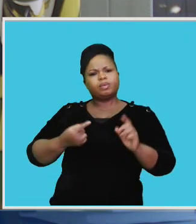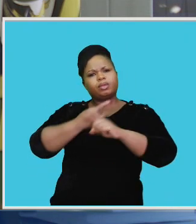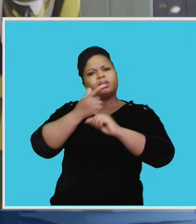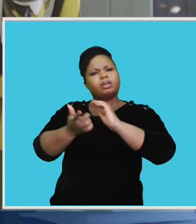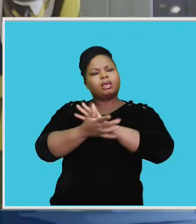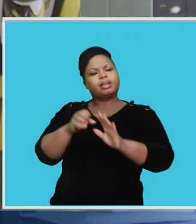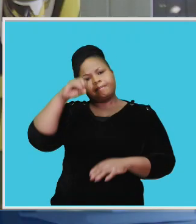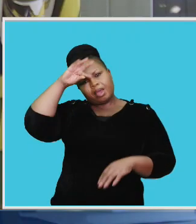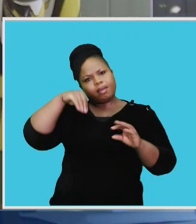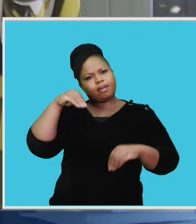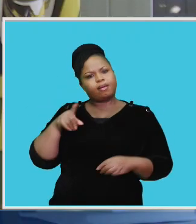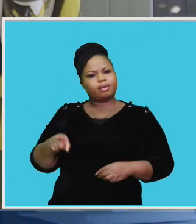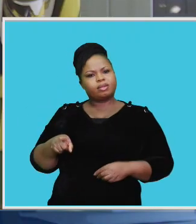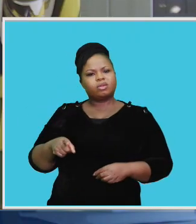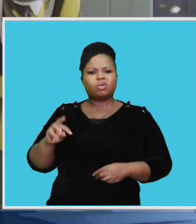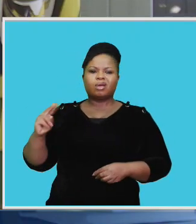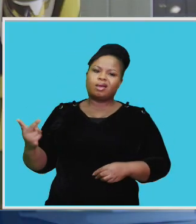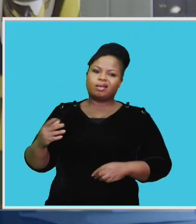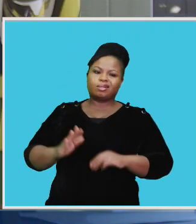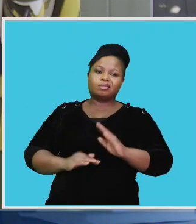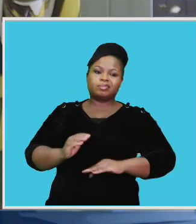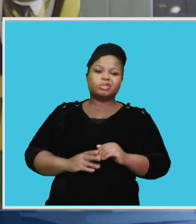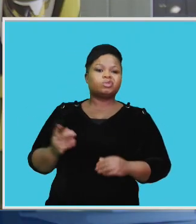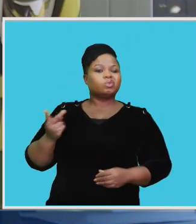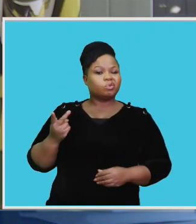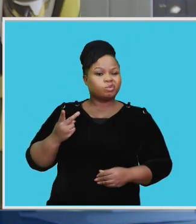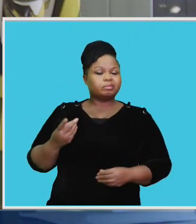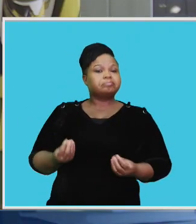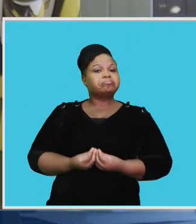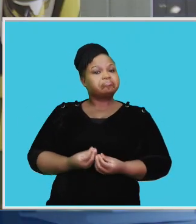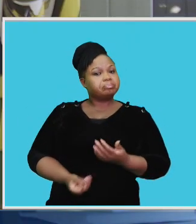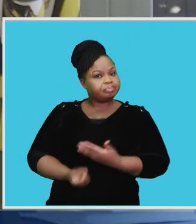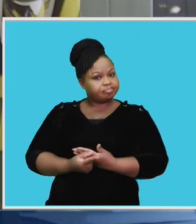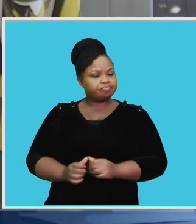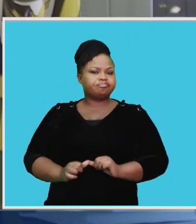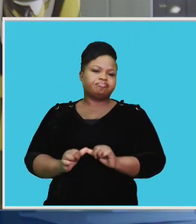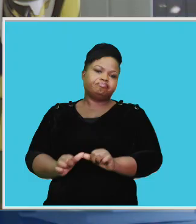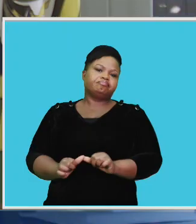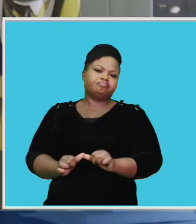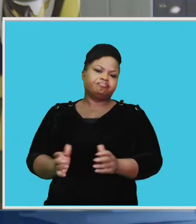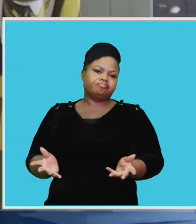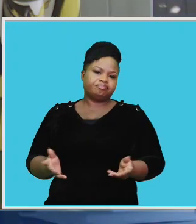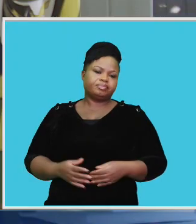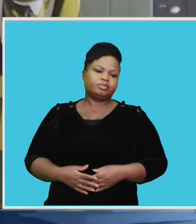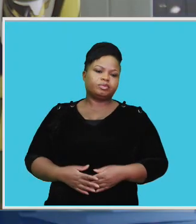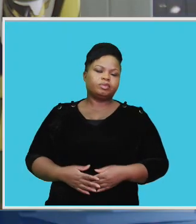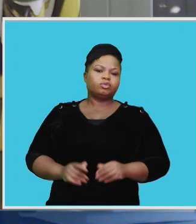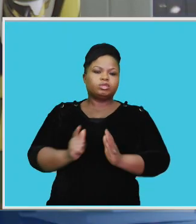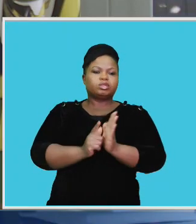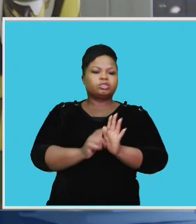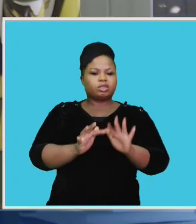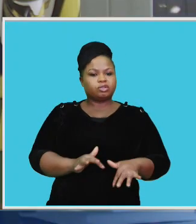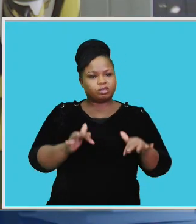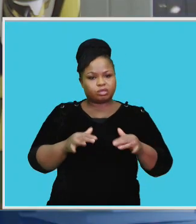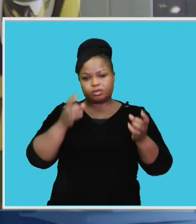mining, and there's other buildings also. This is something that's happening, that's ongoing. So we, as legislature, into